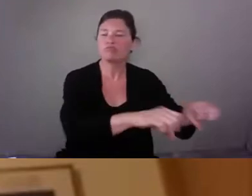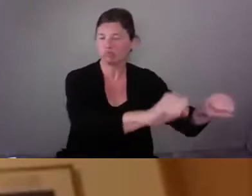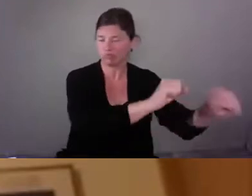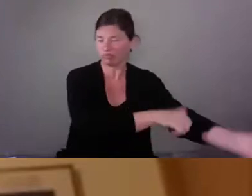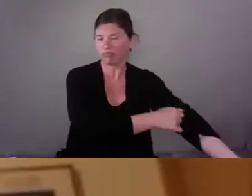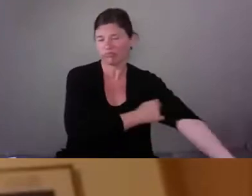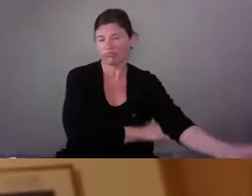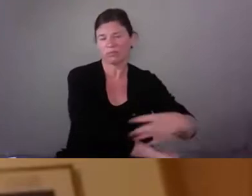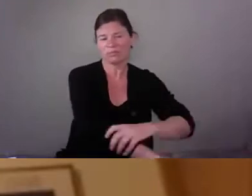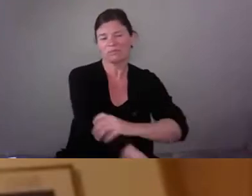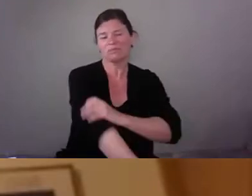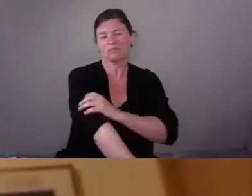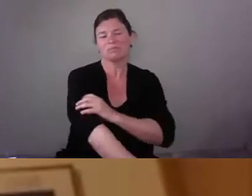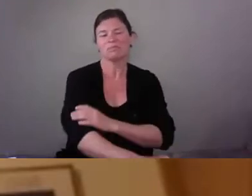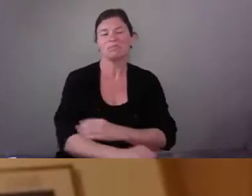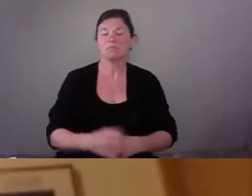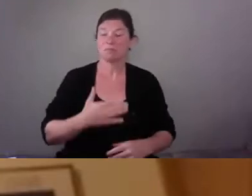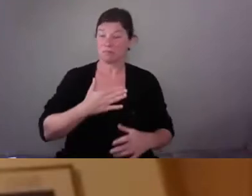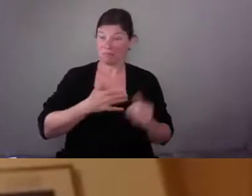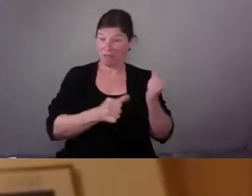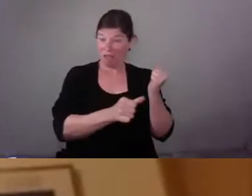aunt helped me with the homework.